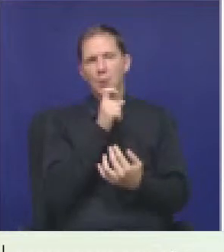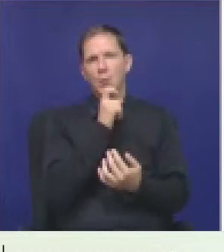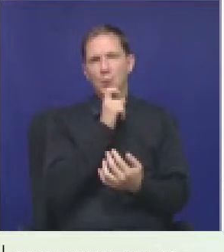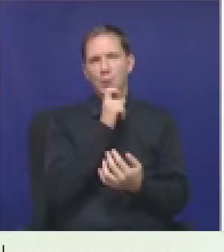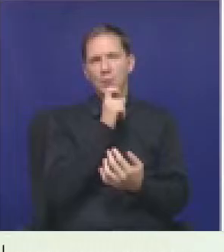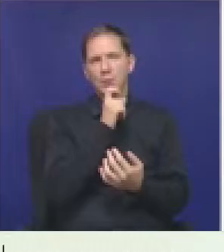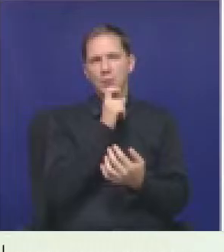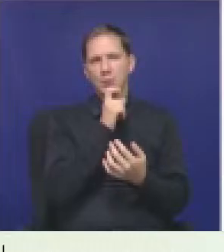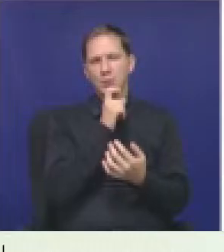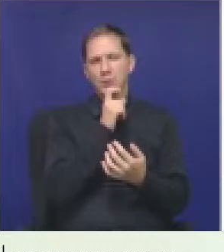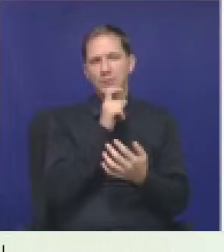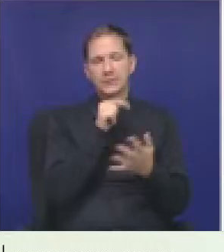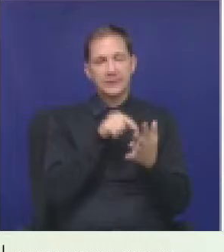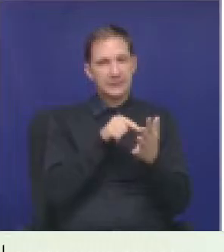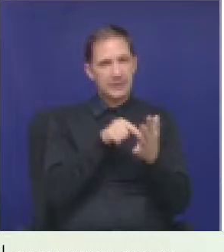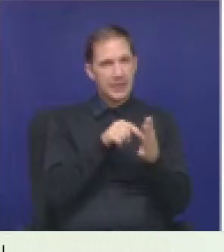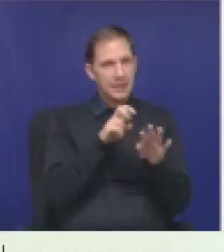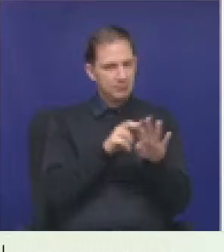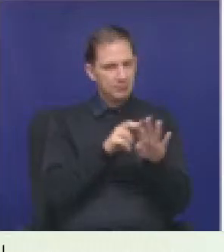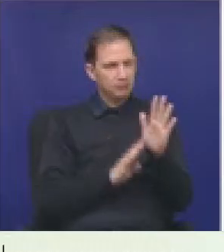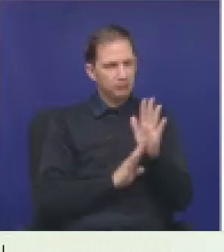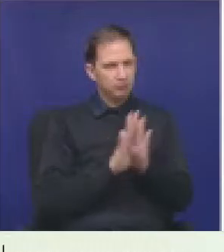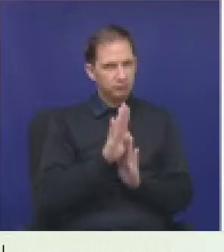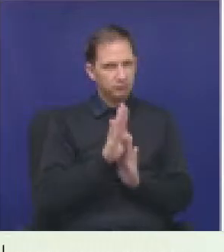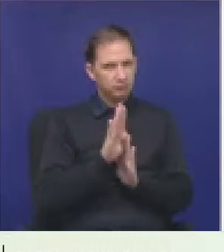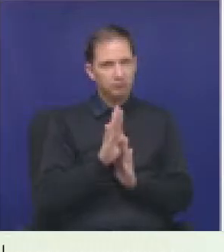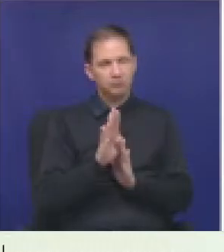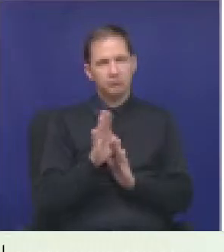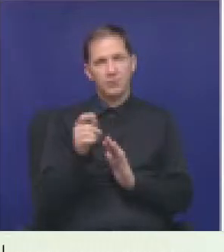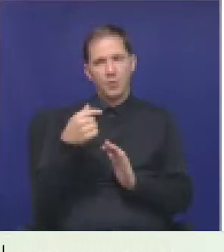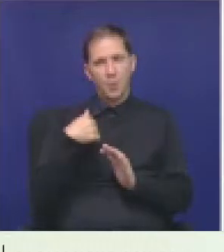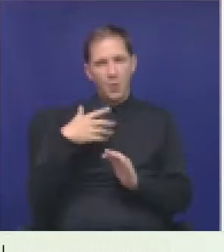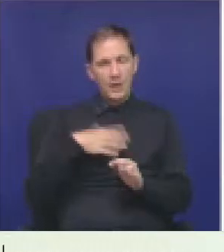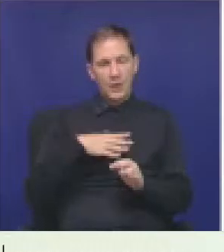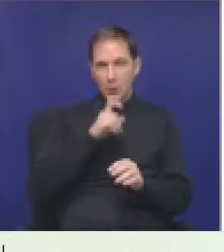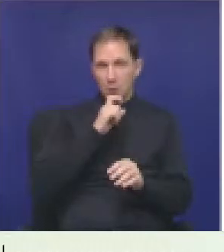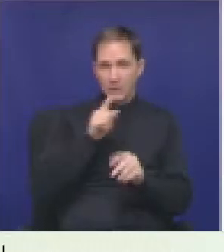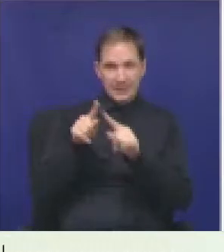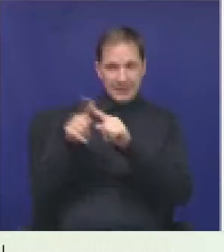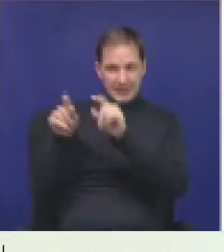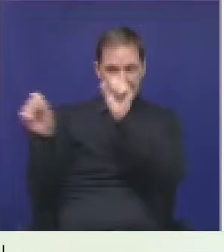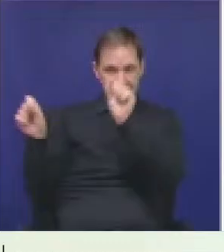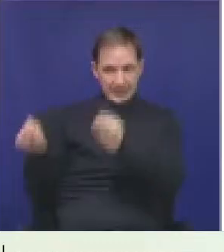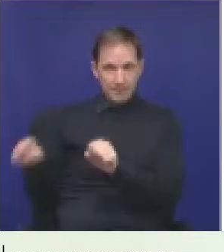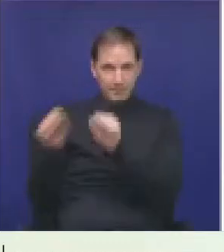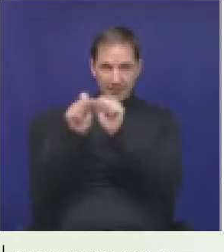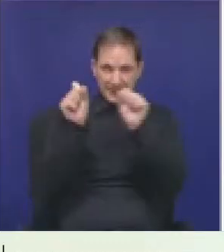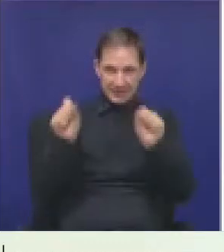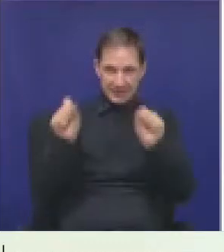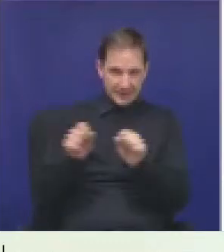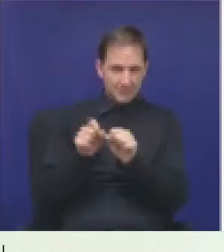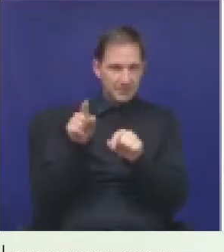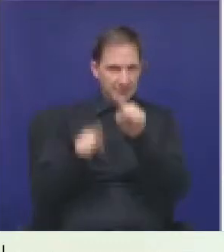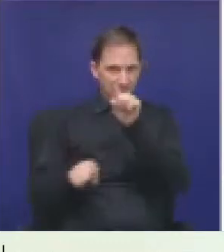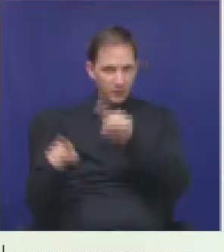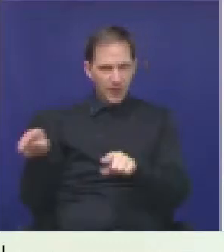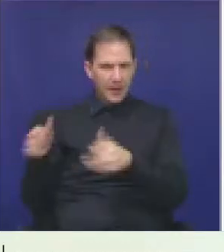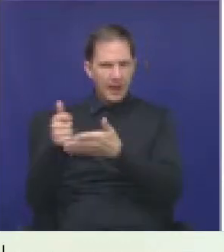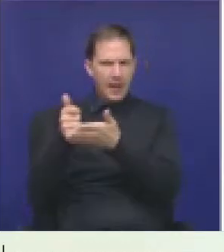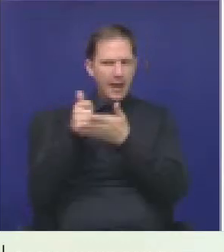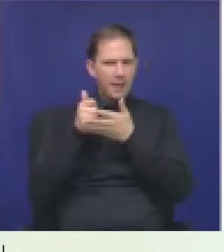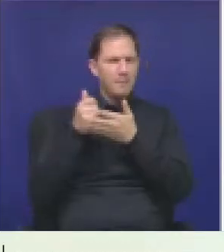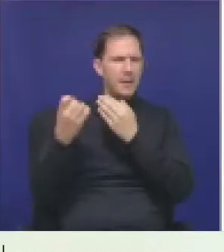drive interoperability and interconnectedness of various data systems to extract value and insights for better decision-making. The new